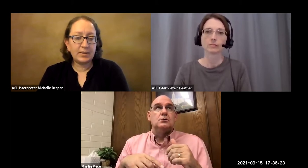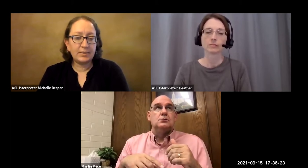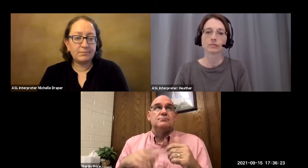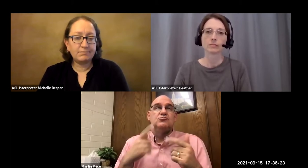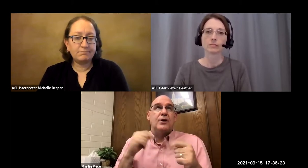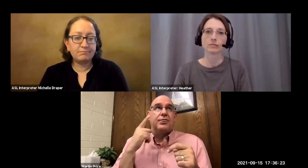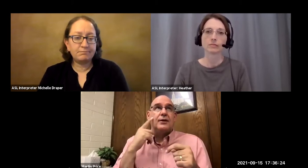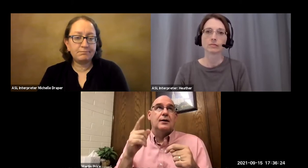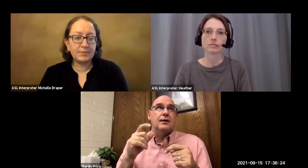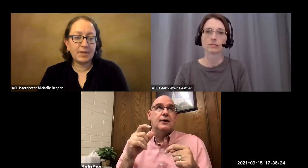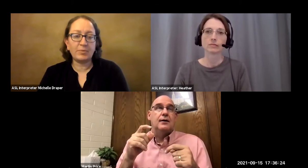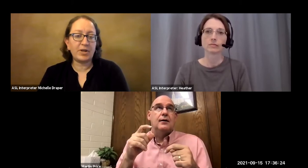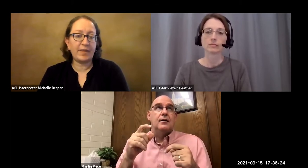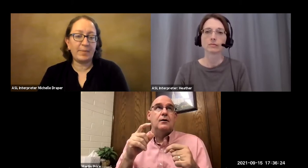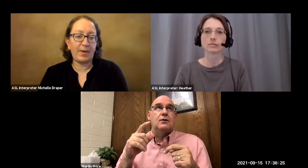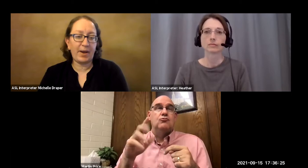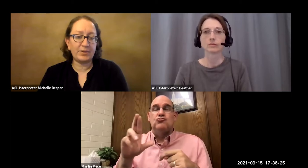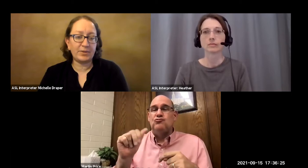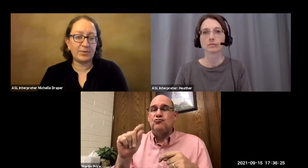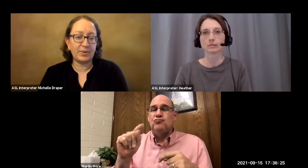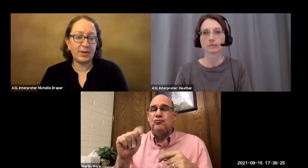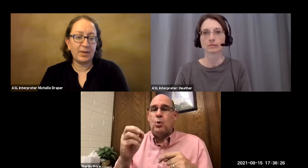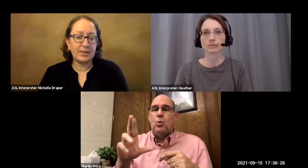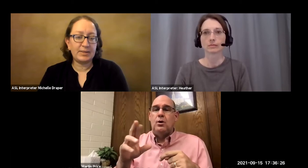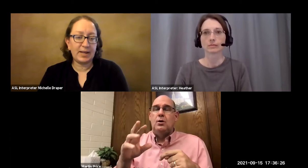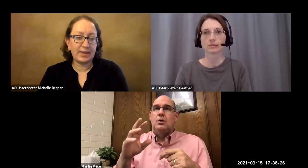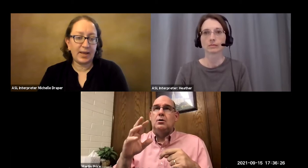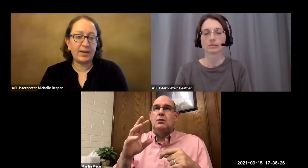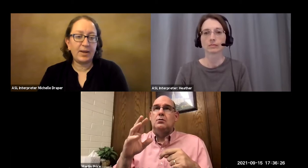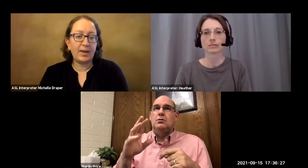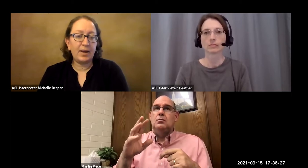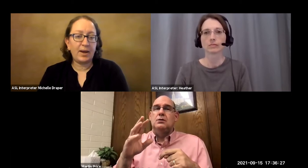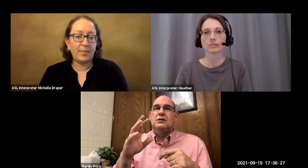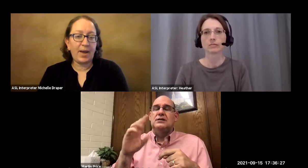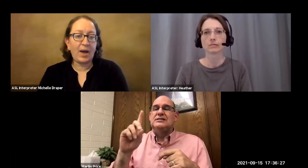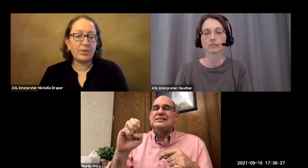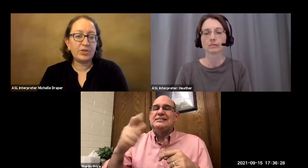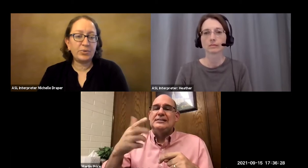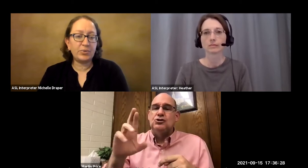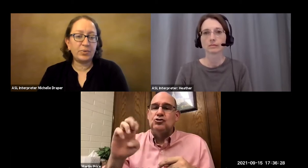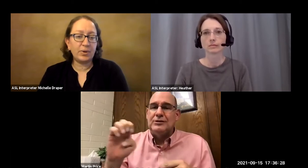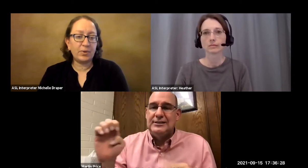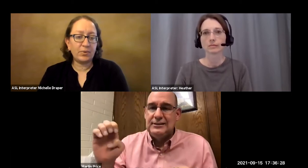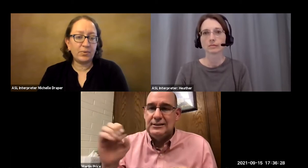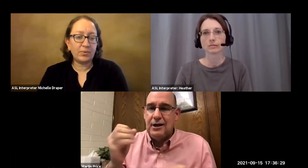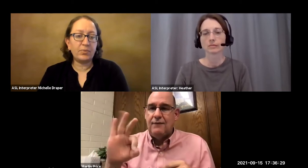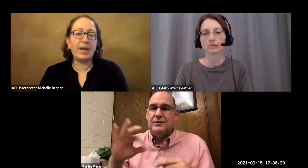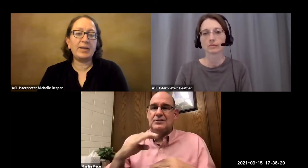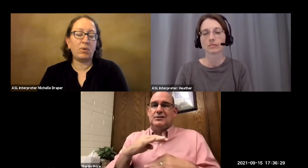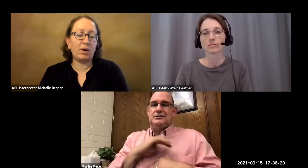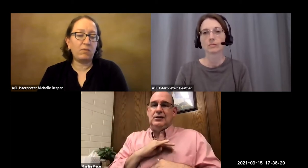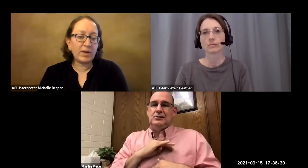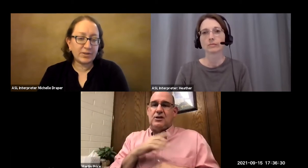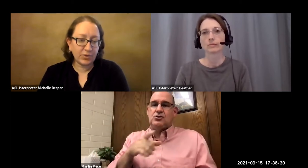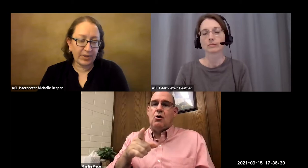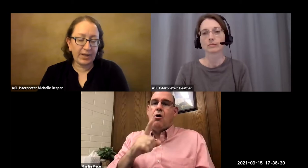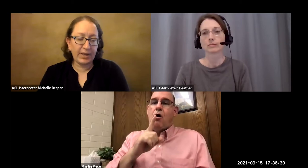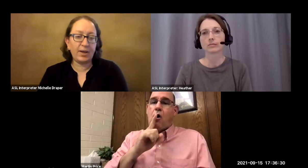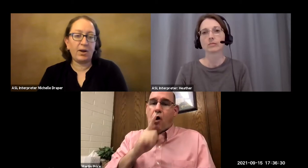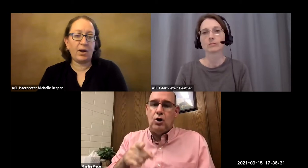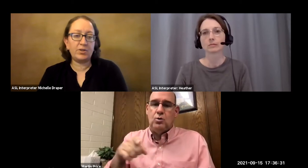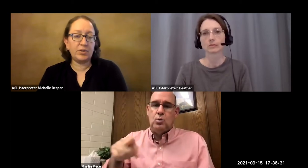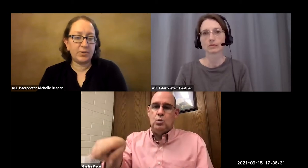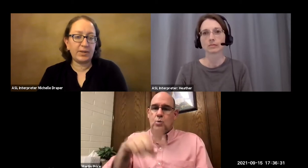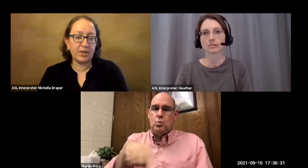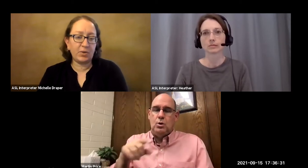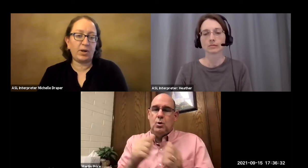what, I'm trying to think about how to state that. How would you rate, or what